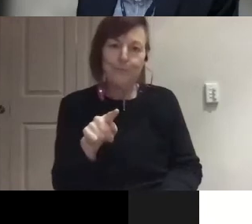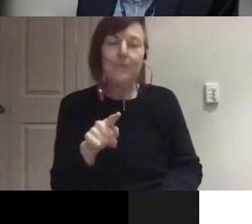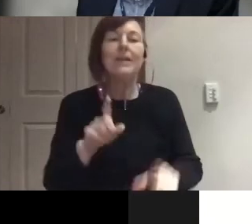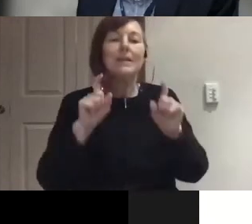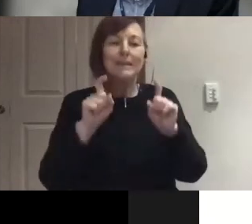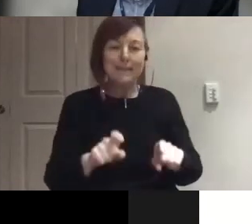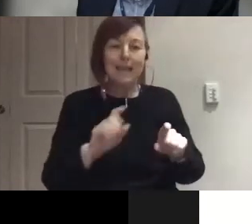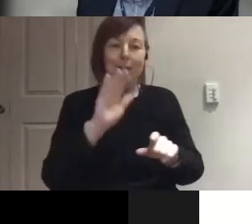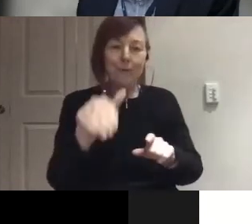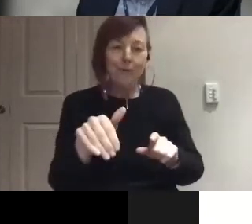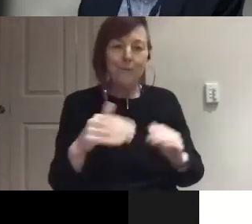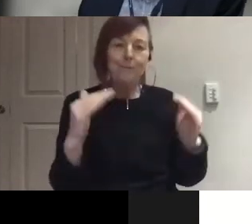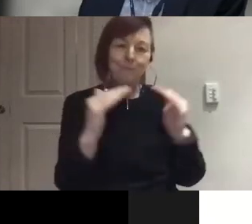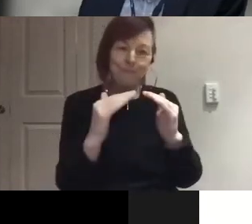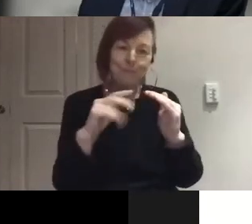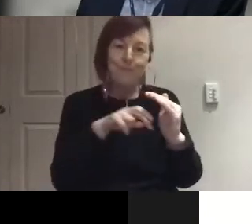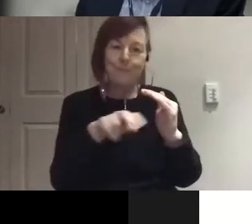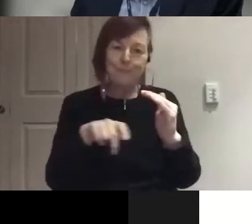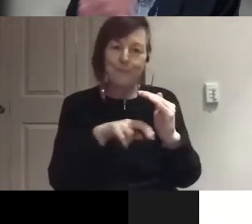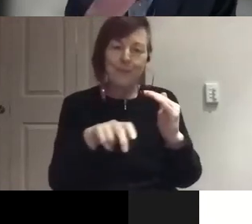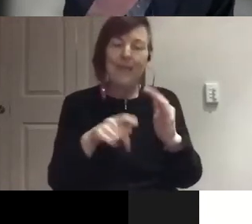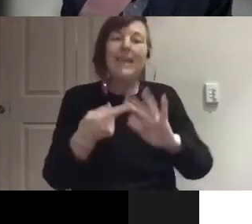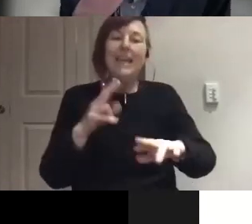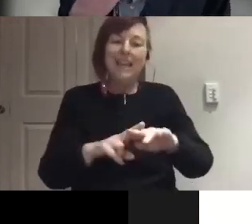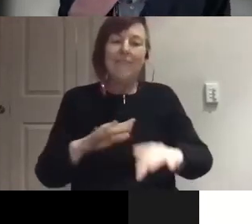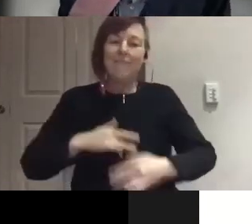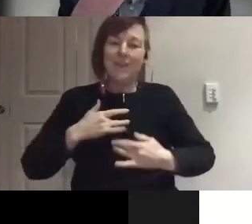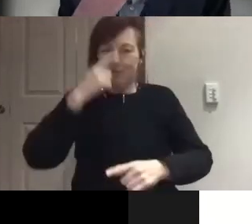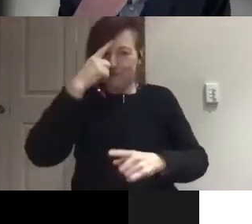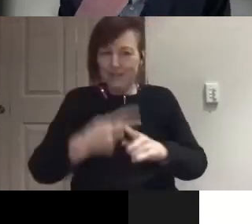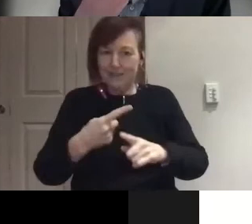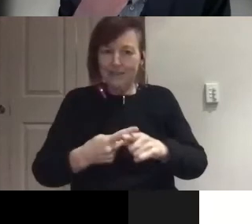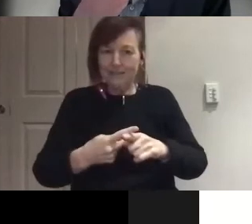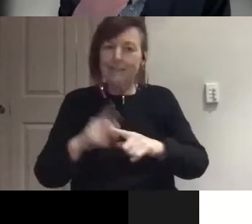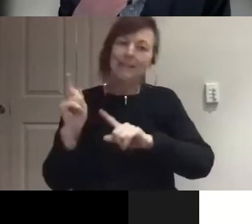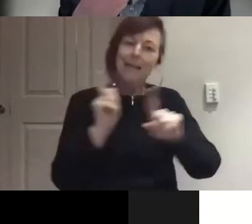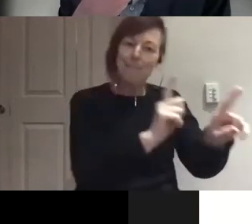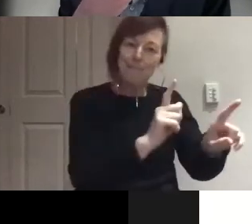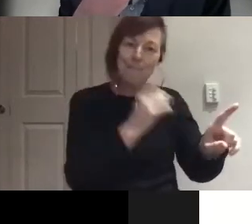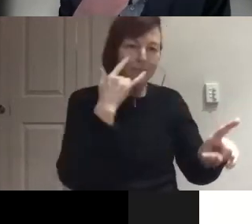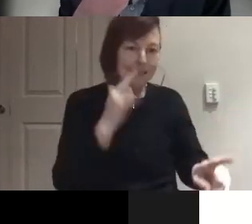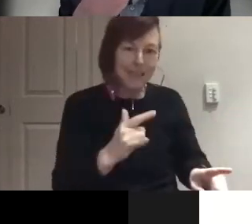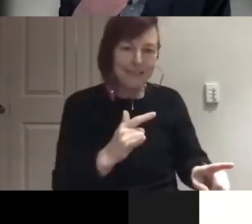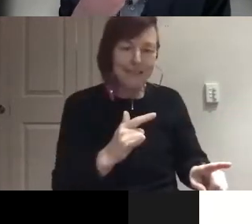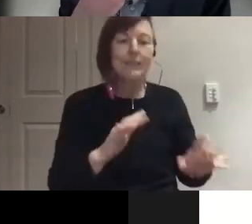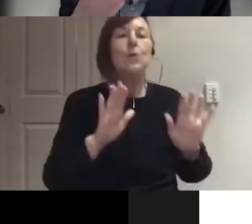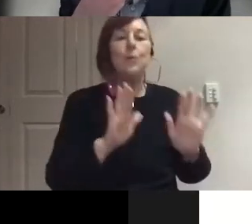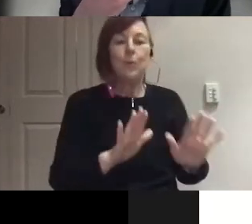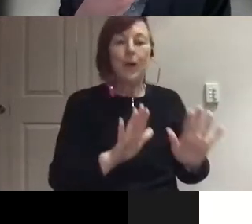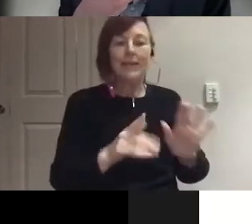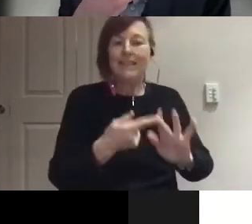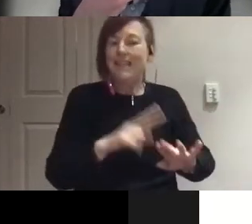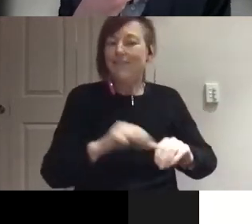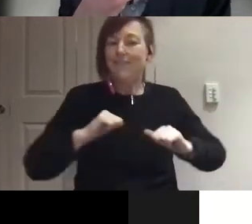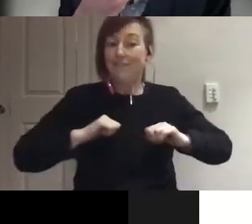place, come forward with any symptoms. If not, stay in place, then come forward for the day 13 test.